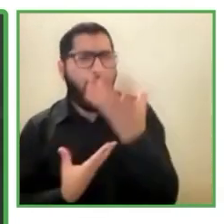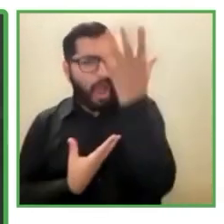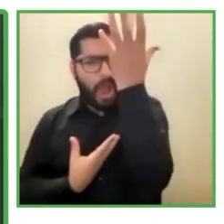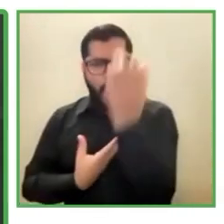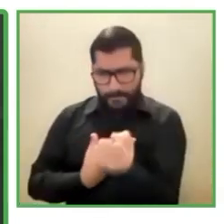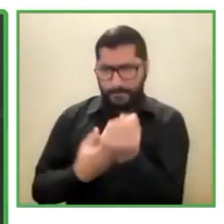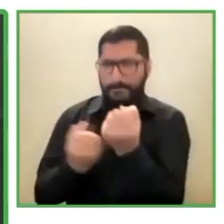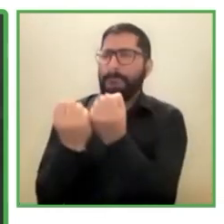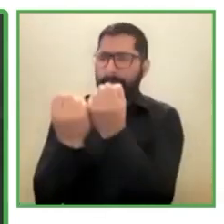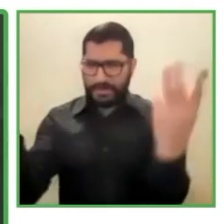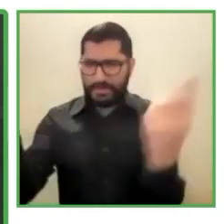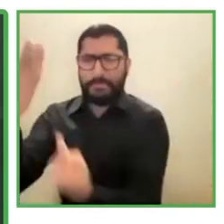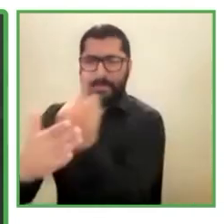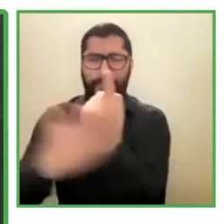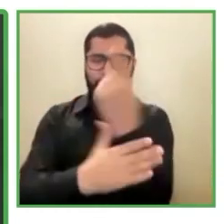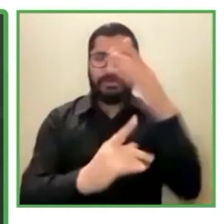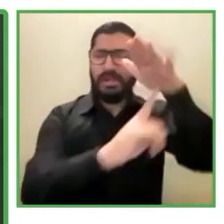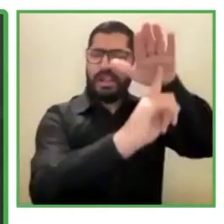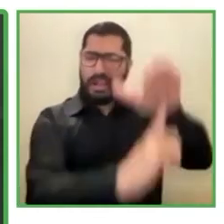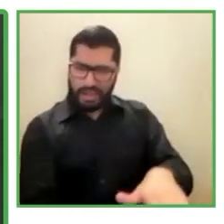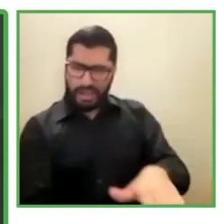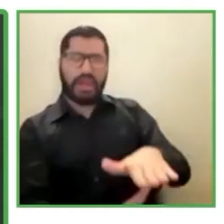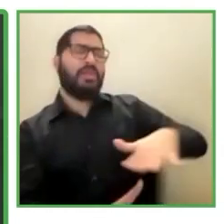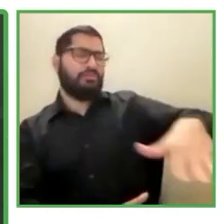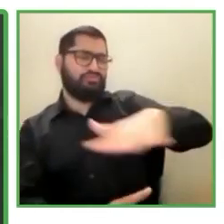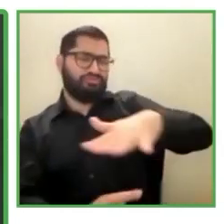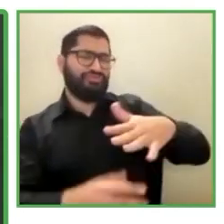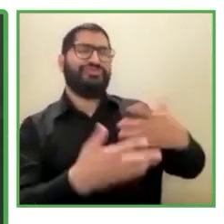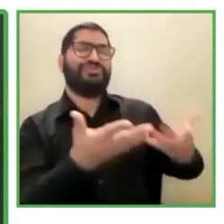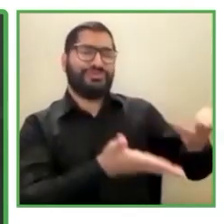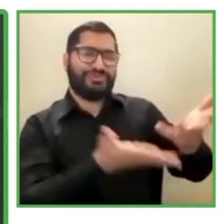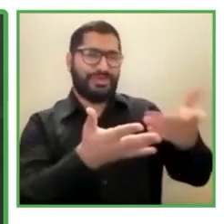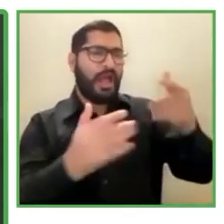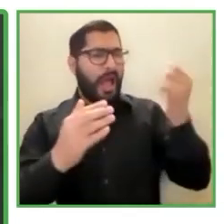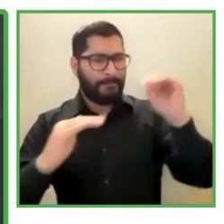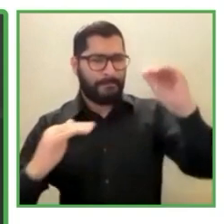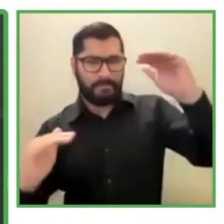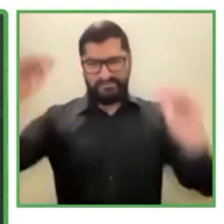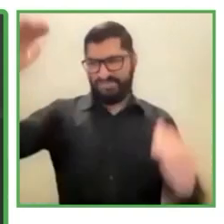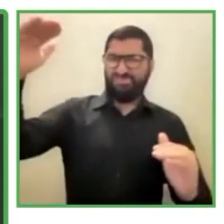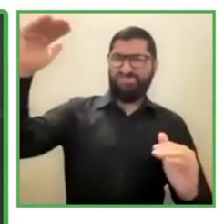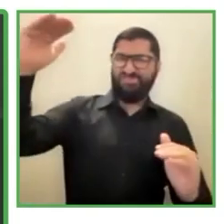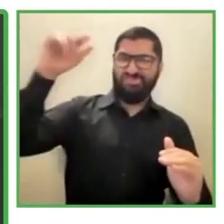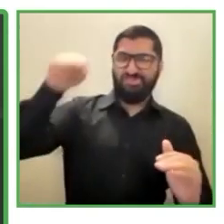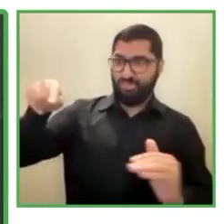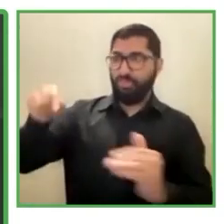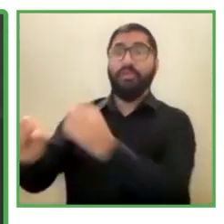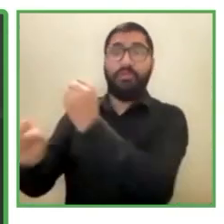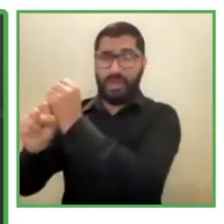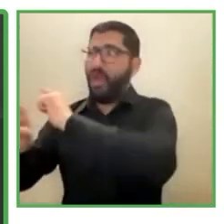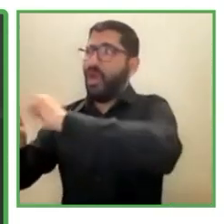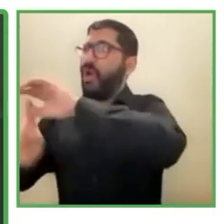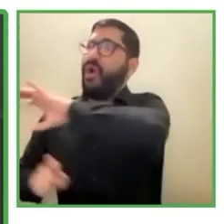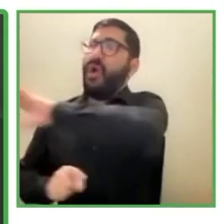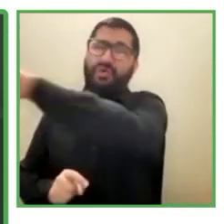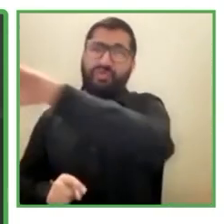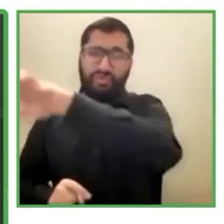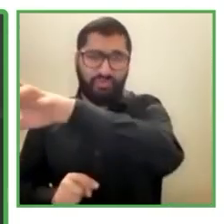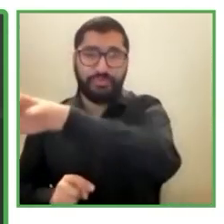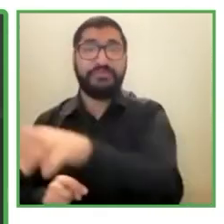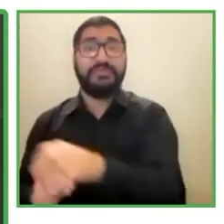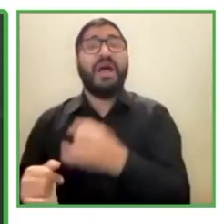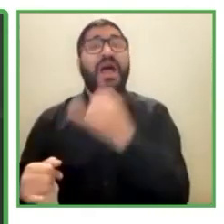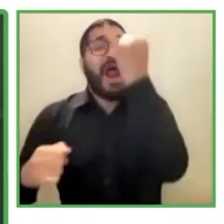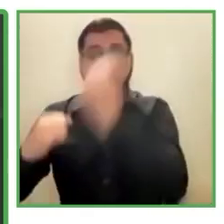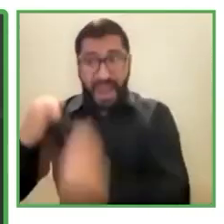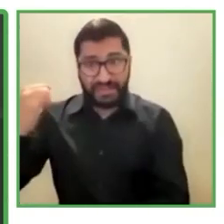This produces inequalities, social inequalities that are higher compared to other countries. And the third factor is the